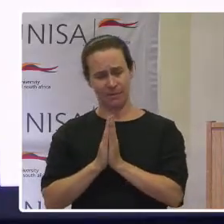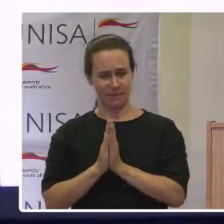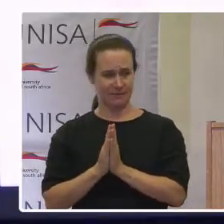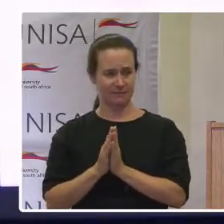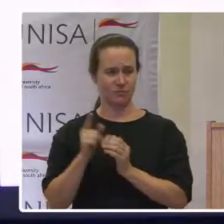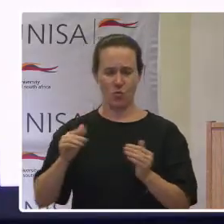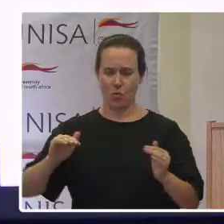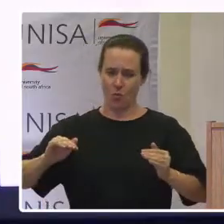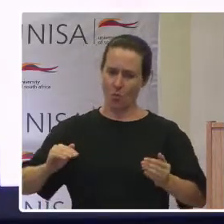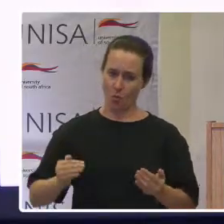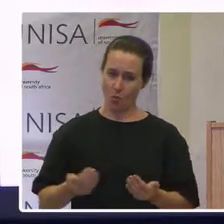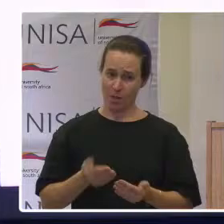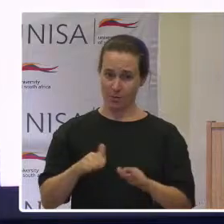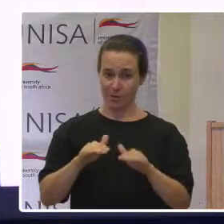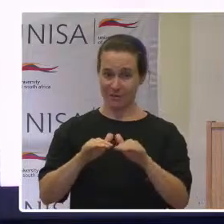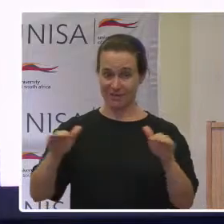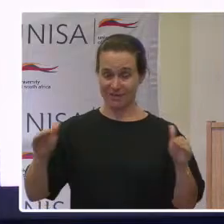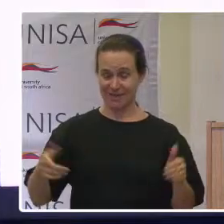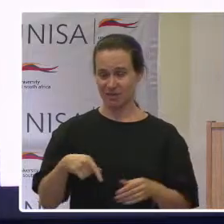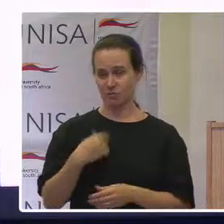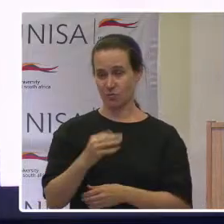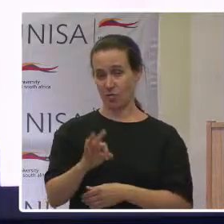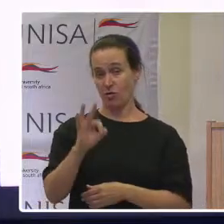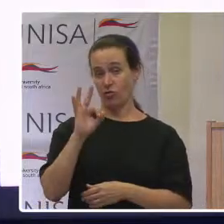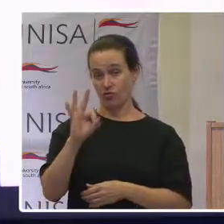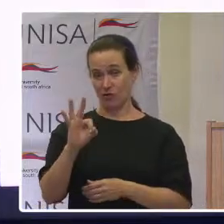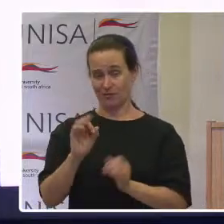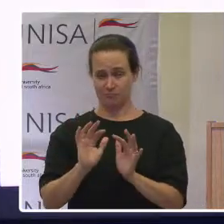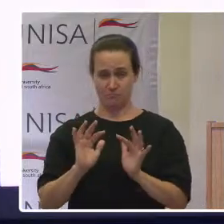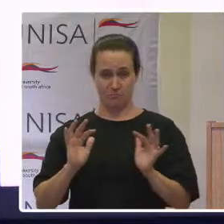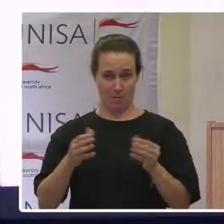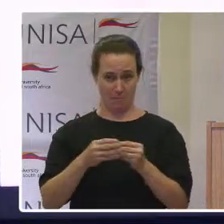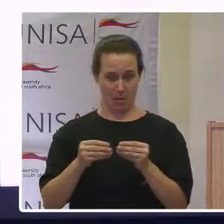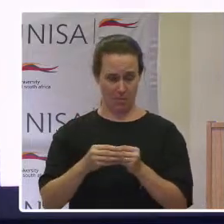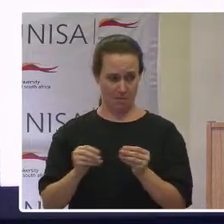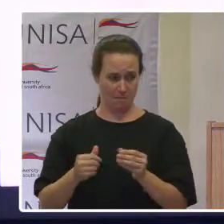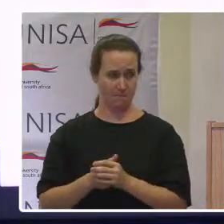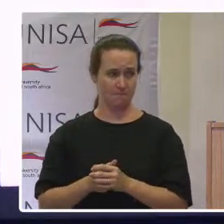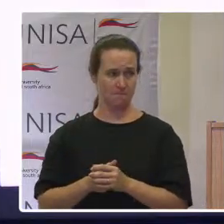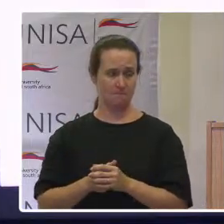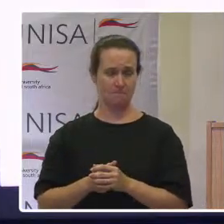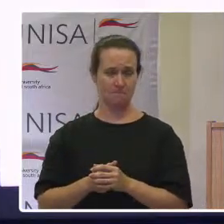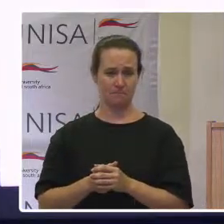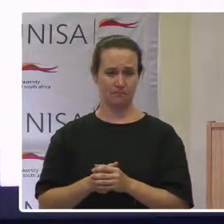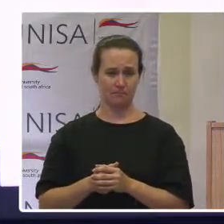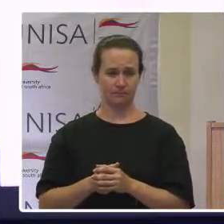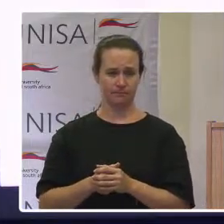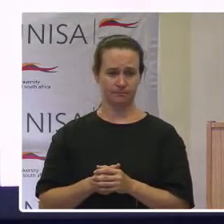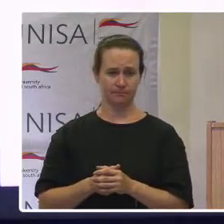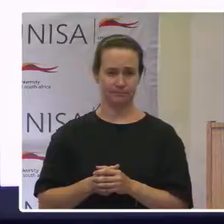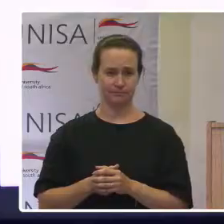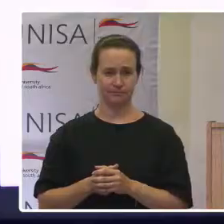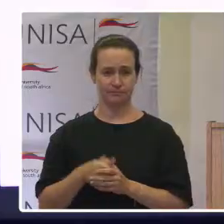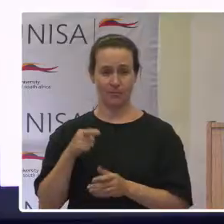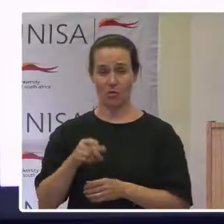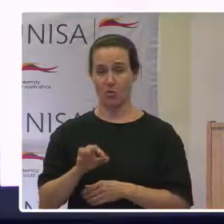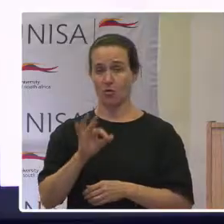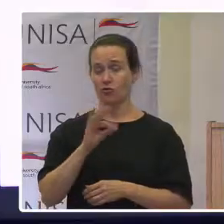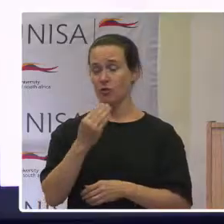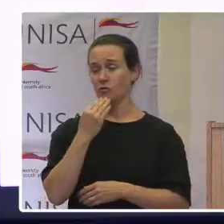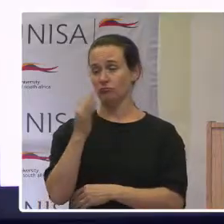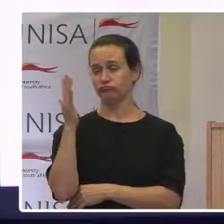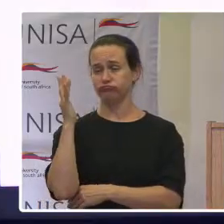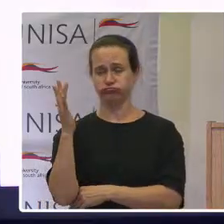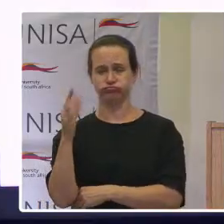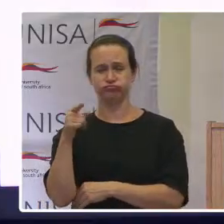to welcome on stage our 3 panelists who will be addressing the issue